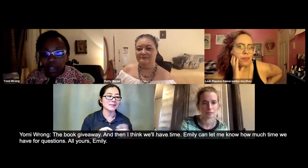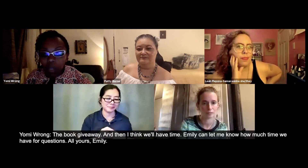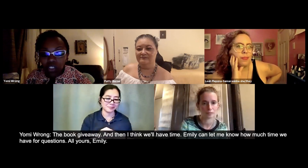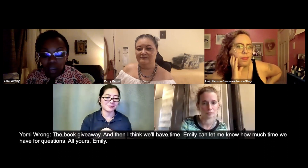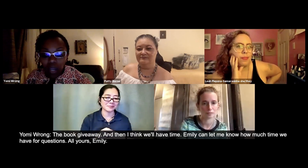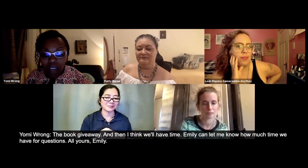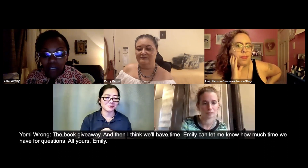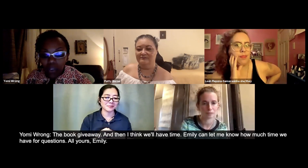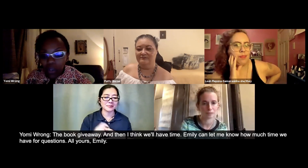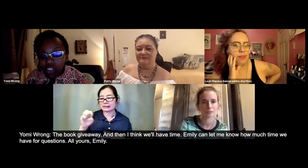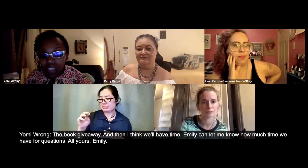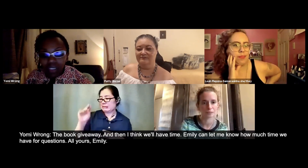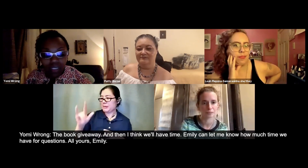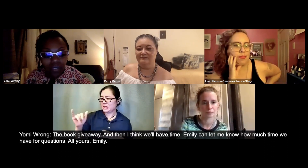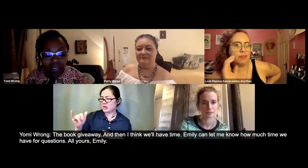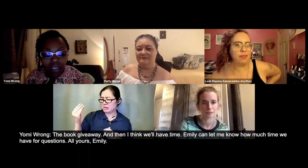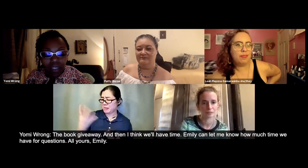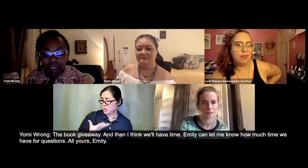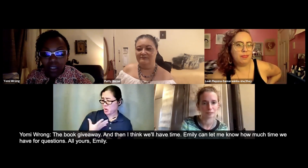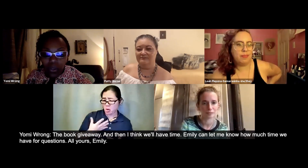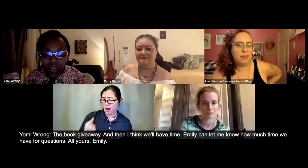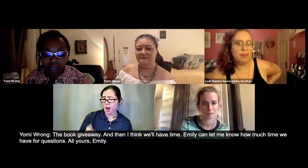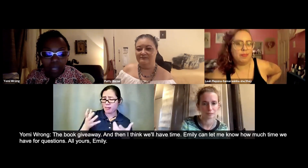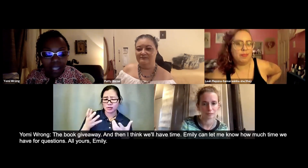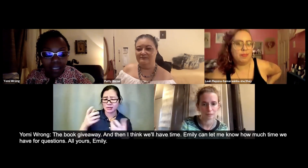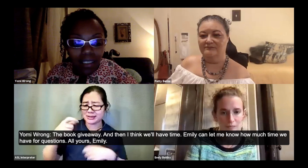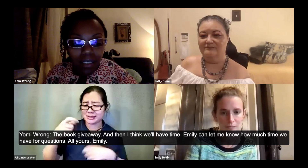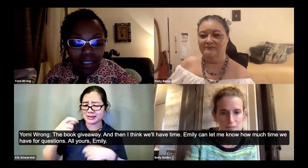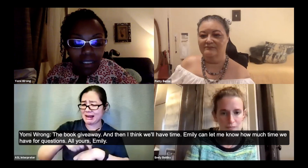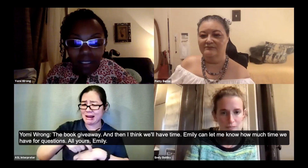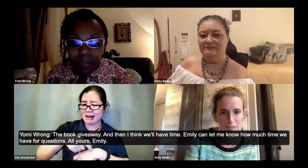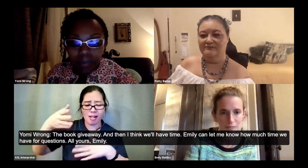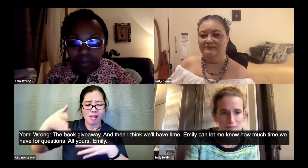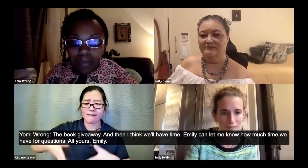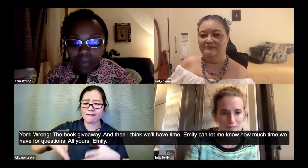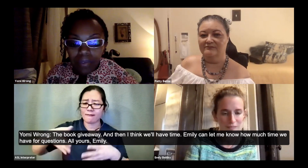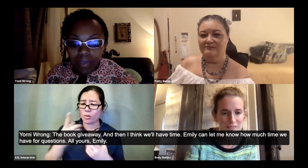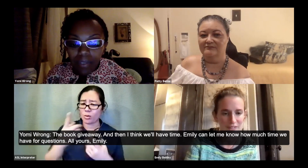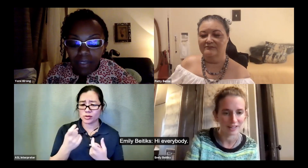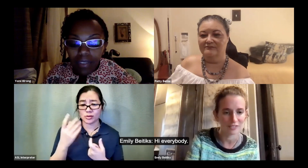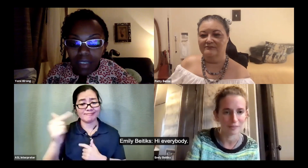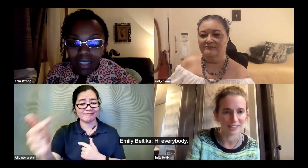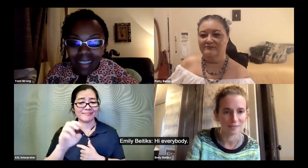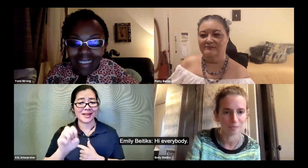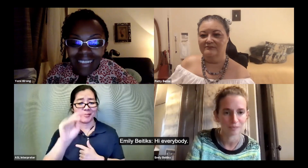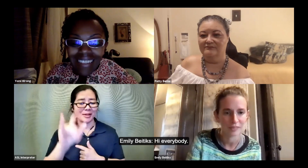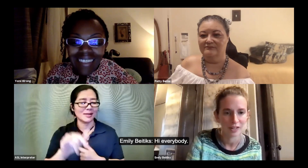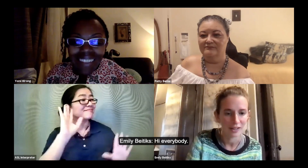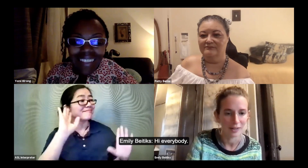let me know how much time we have for questions. All yours, Emily. Hi,